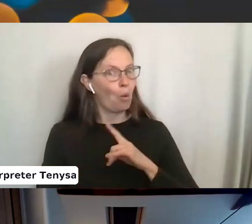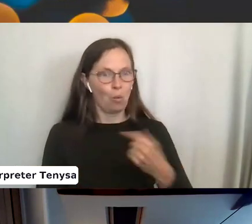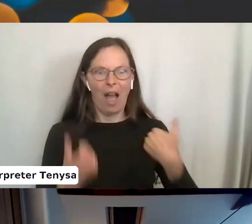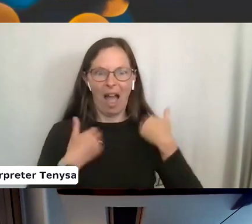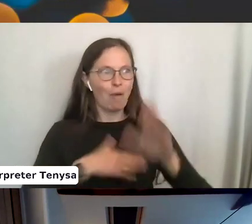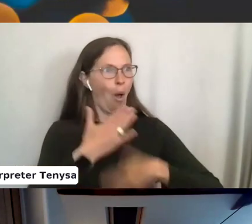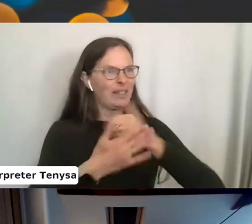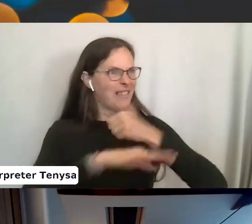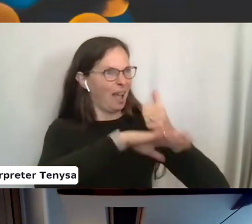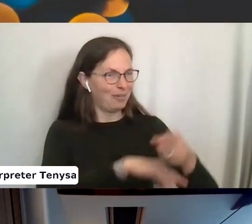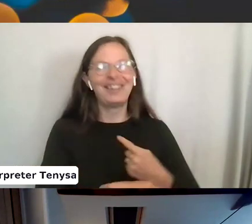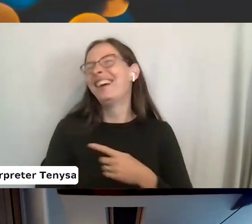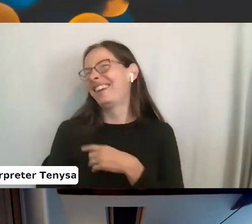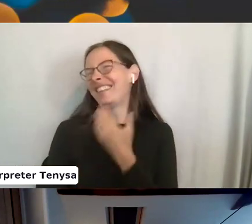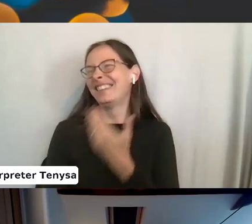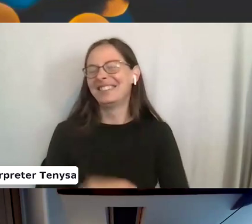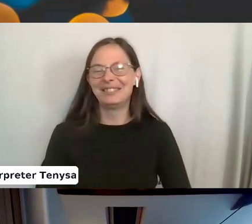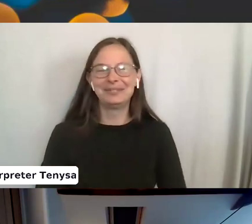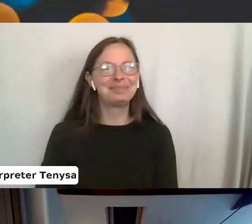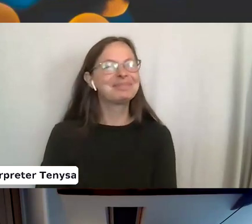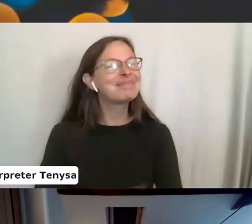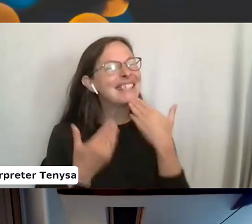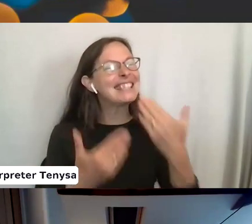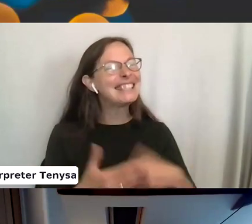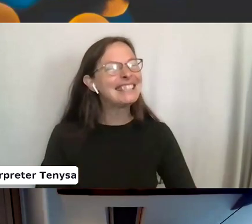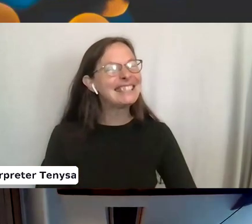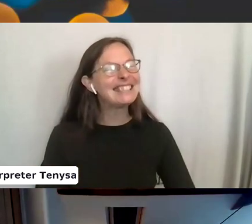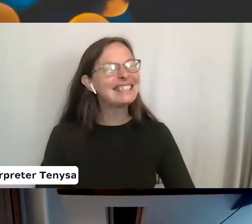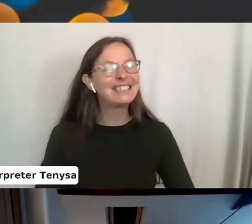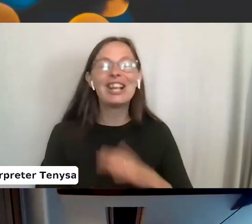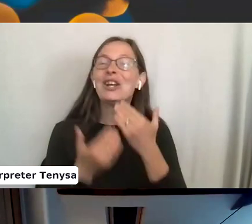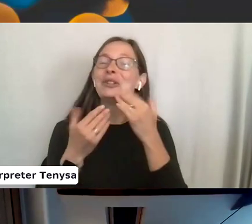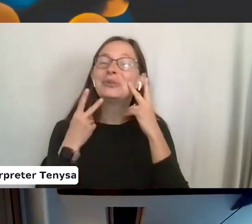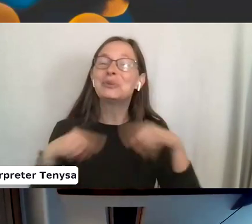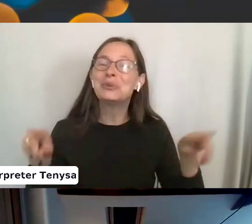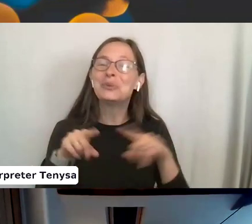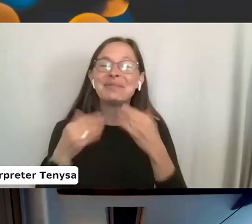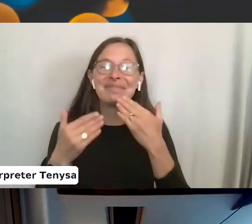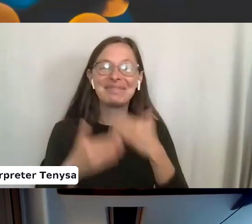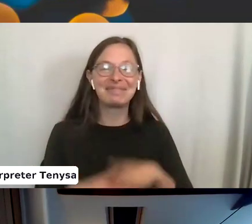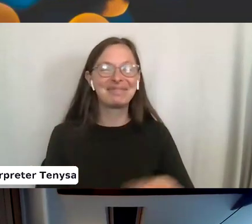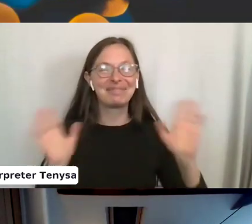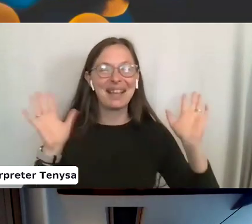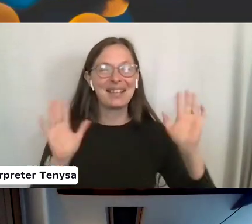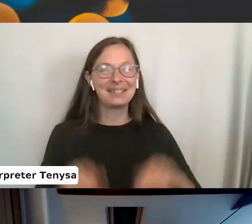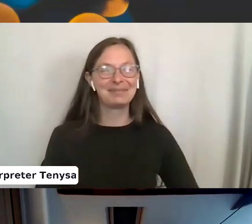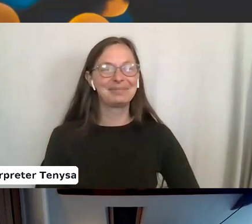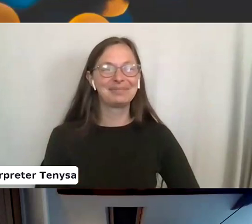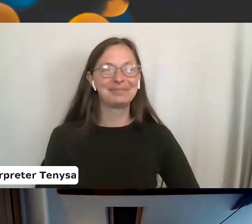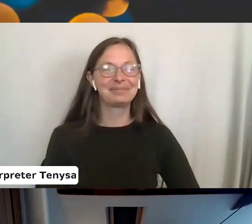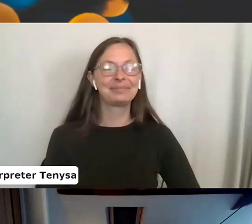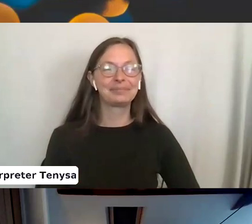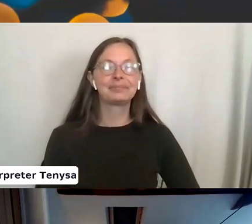there, don't you? Thank you. Thank you. Thanks. It was good Helen. to see you. Thanks, Bye. guys. Bye.